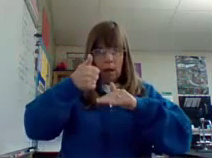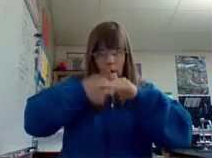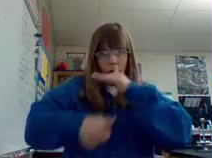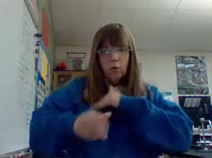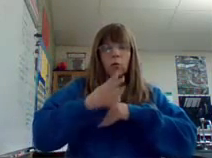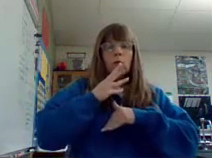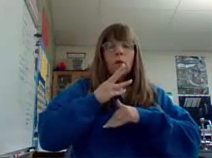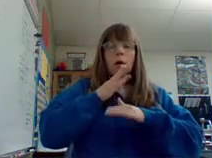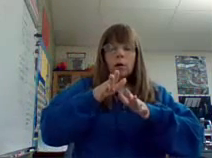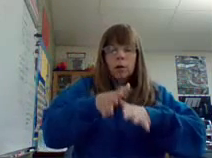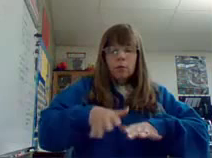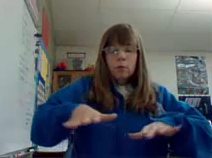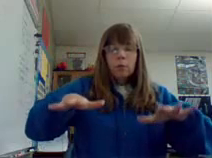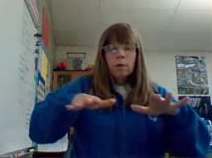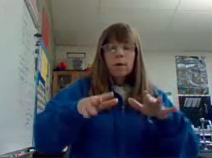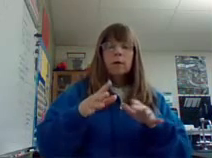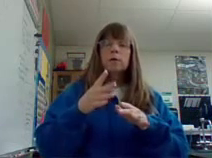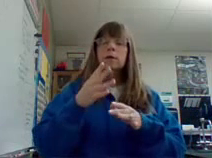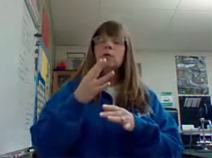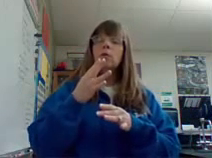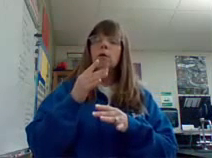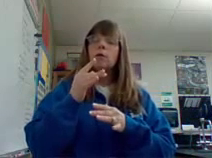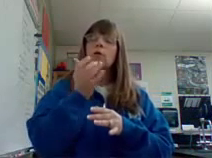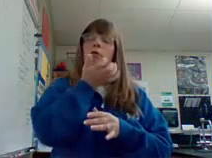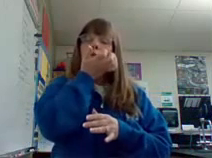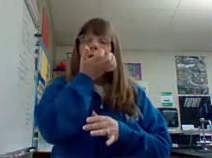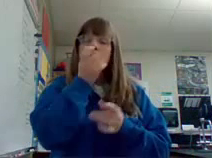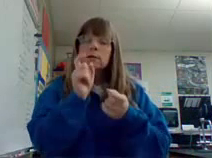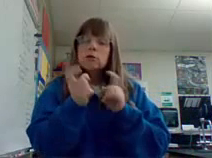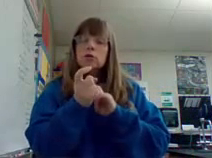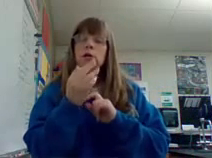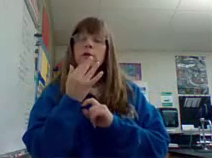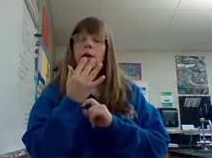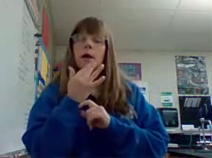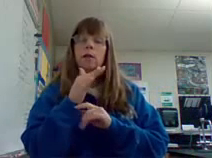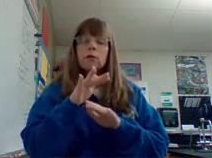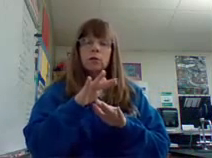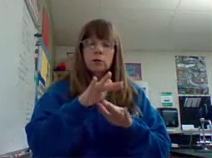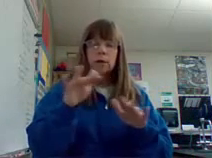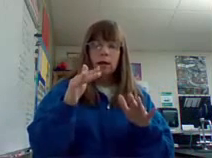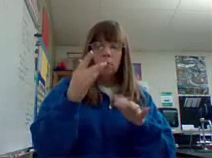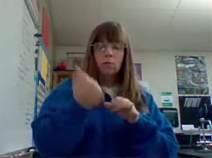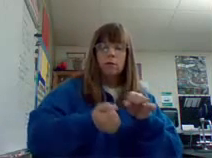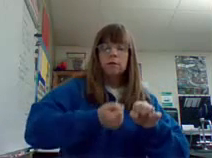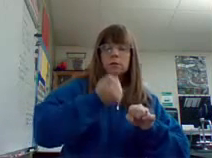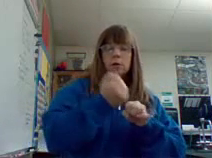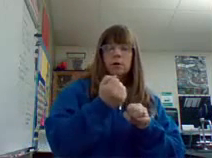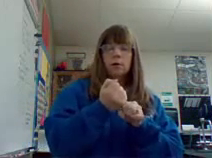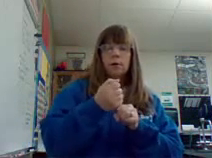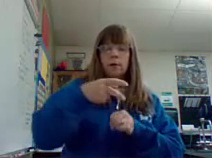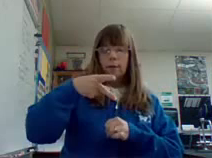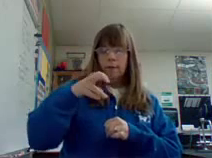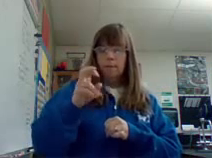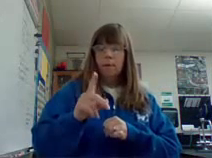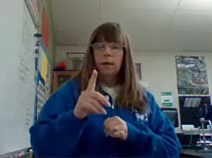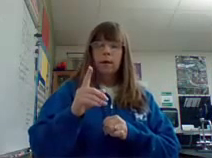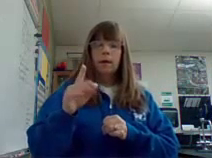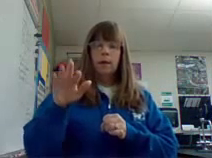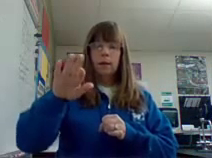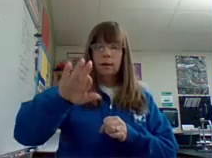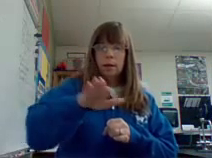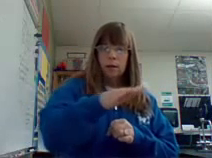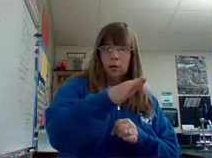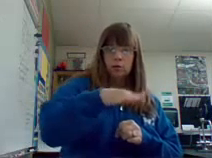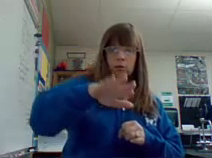the grasses kind of change colors. And now this year the pond is crept in